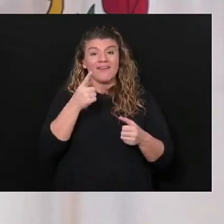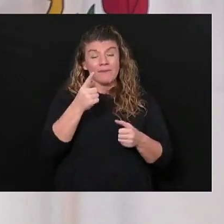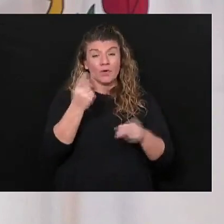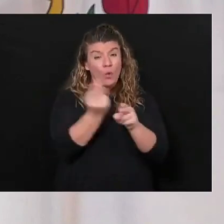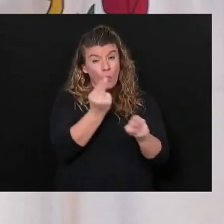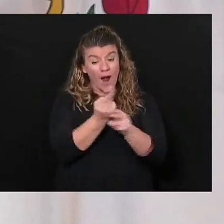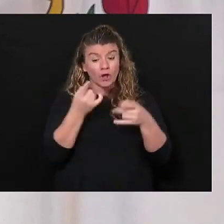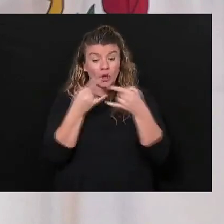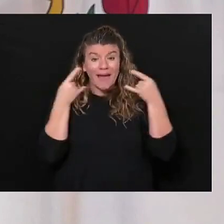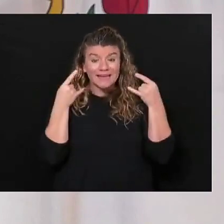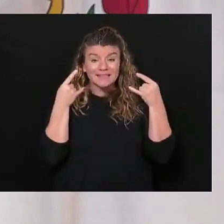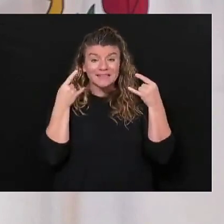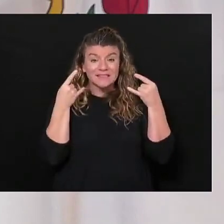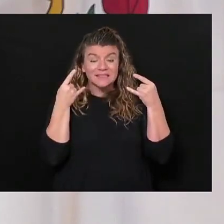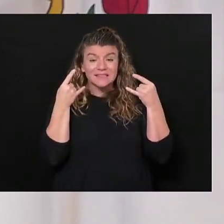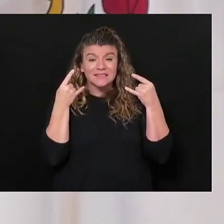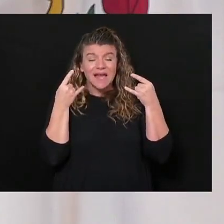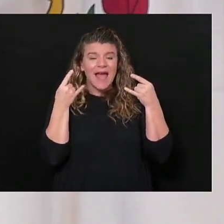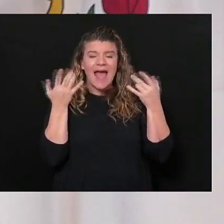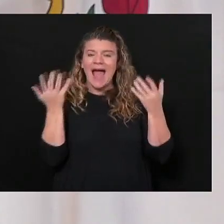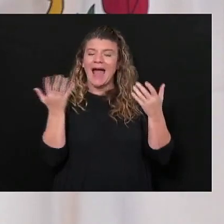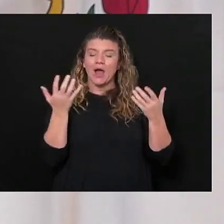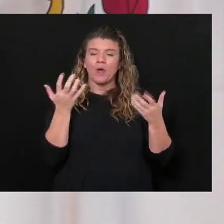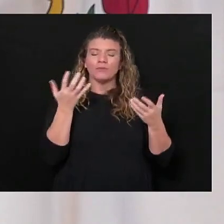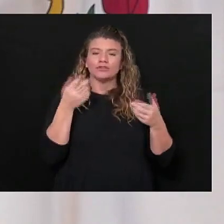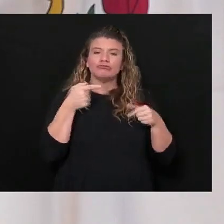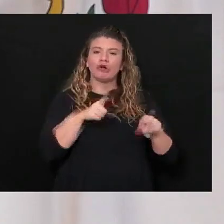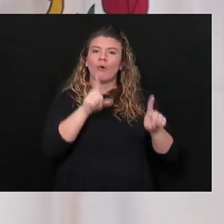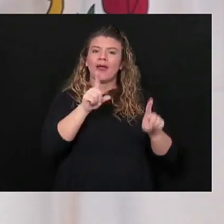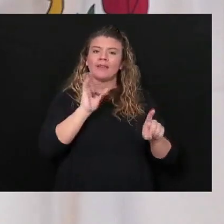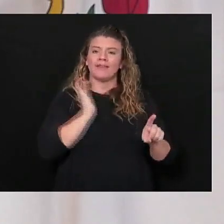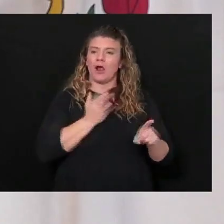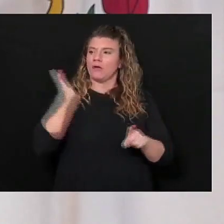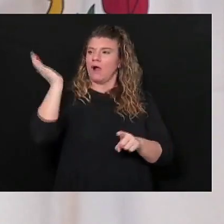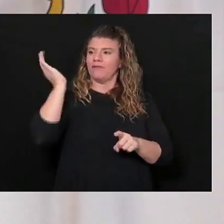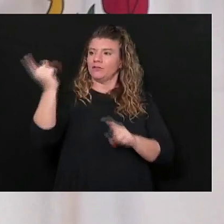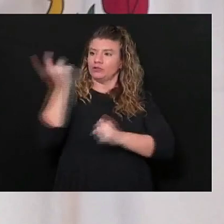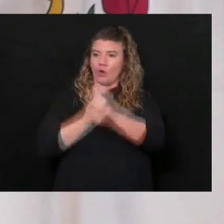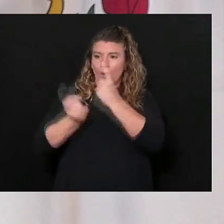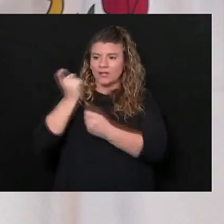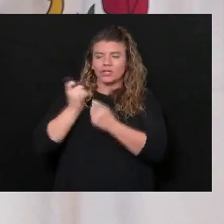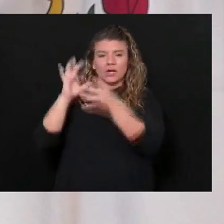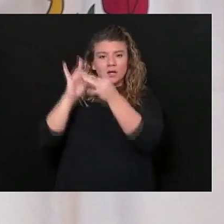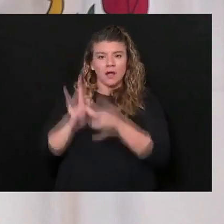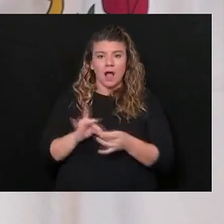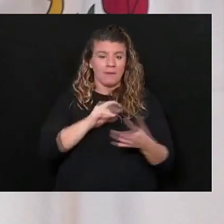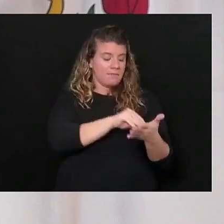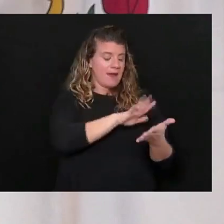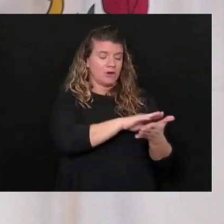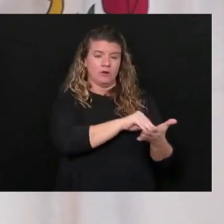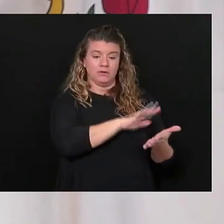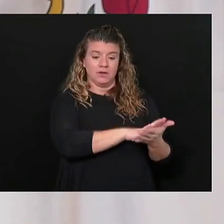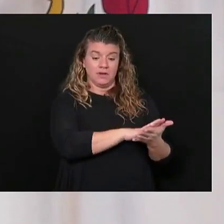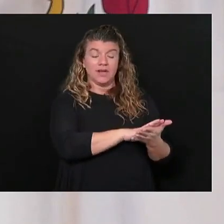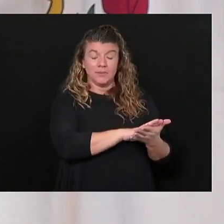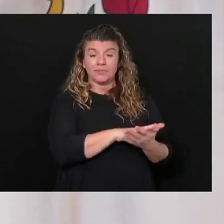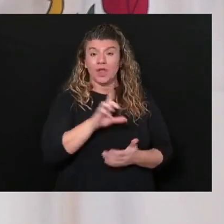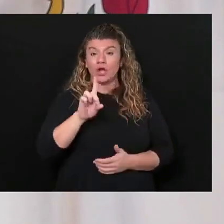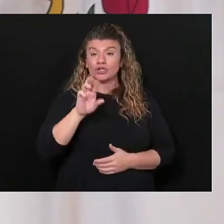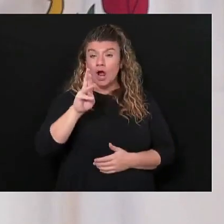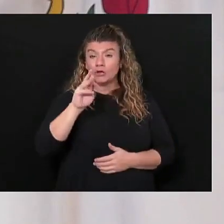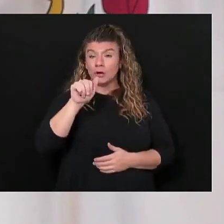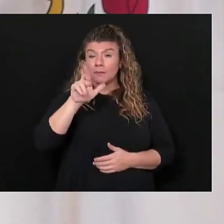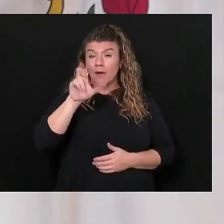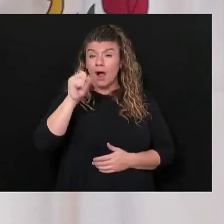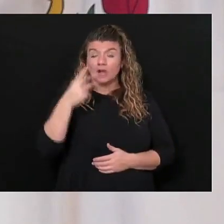mask, I mean, I always make notes of what others are saying in these briefings. Dr. Marsh said something that is so